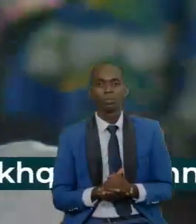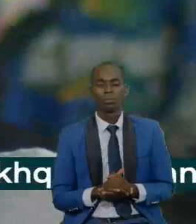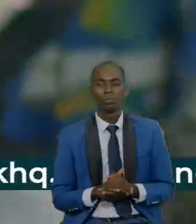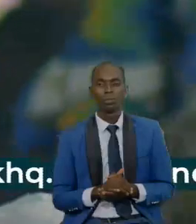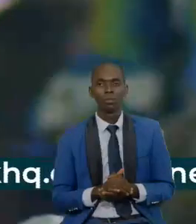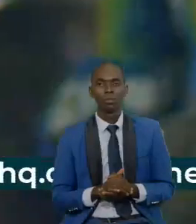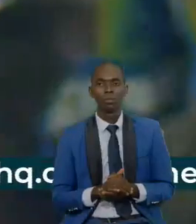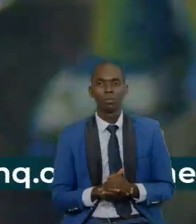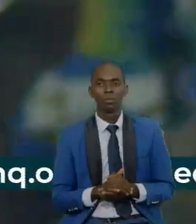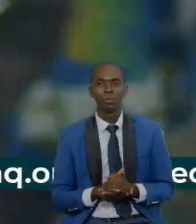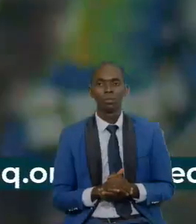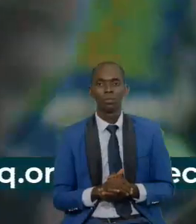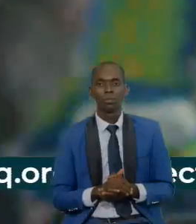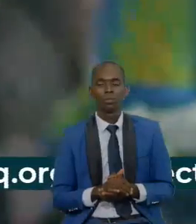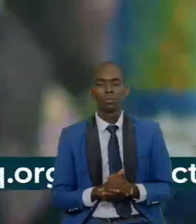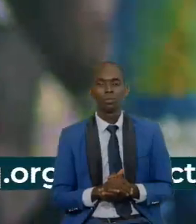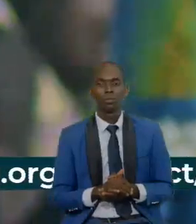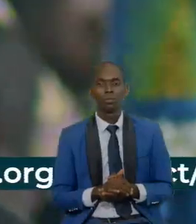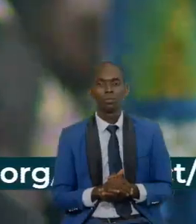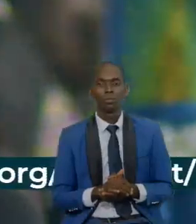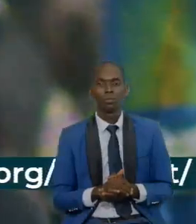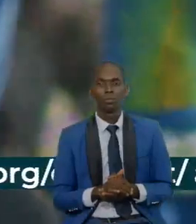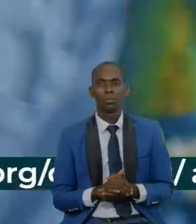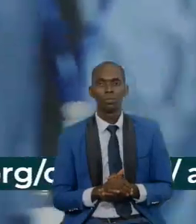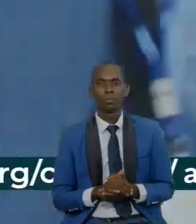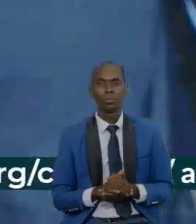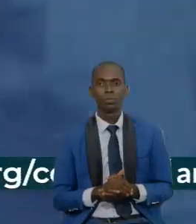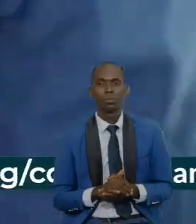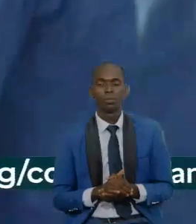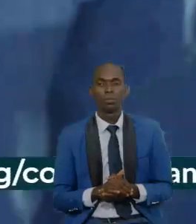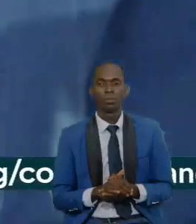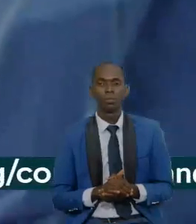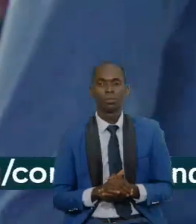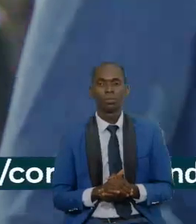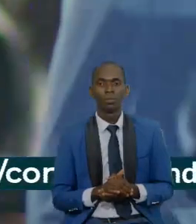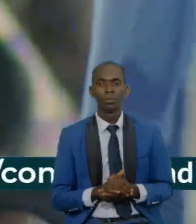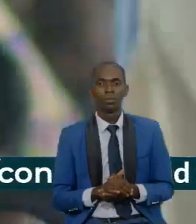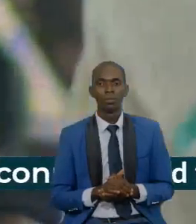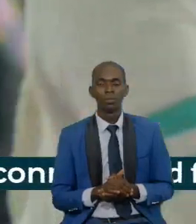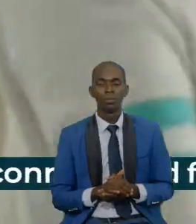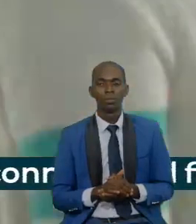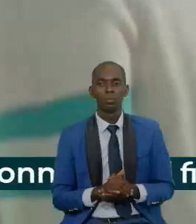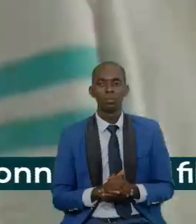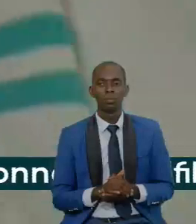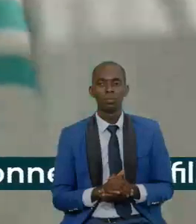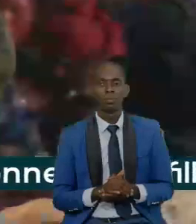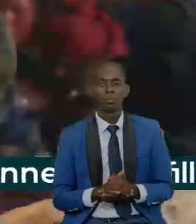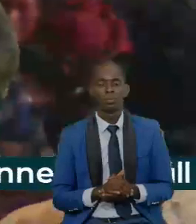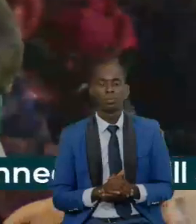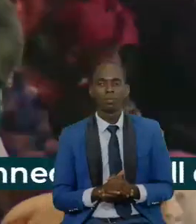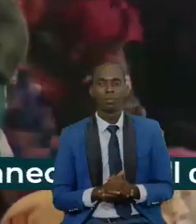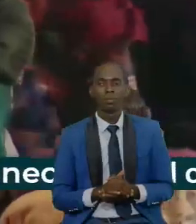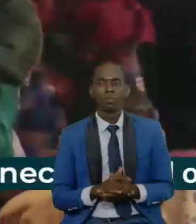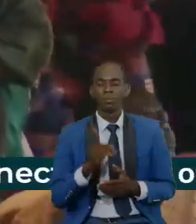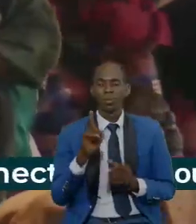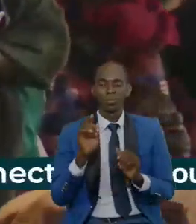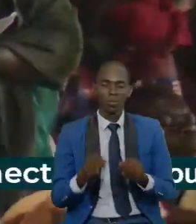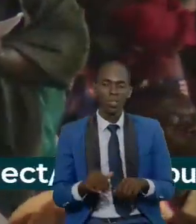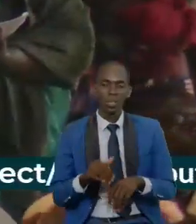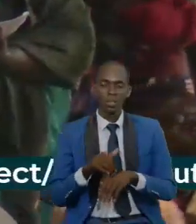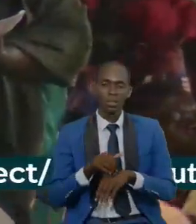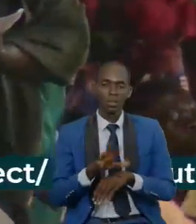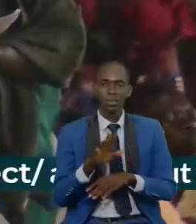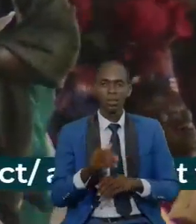noms, par lequel vous auquel vous répondez. You can send your address and